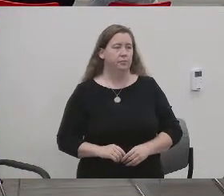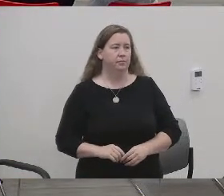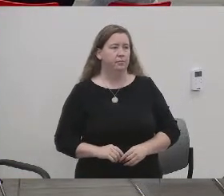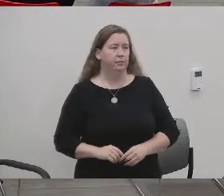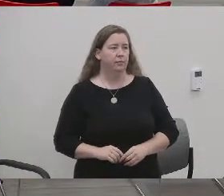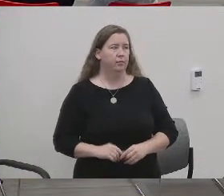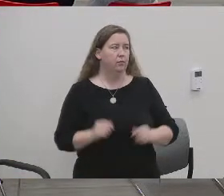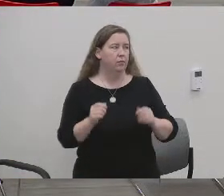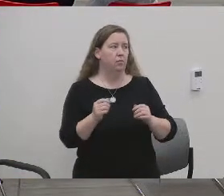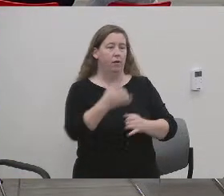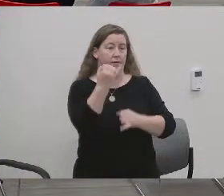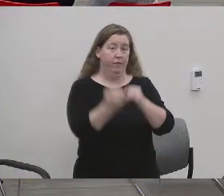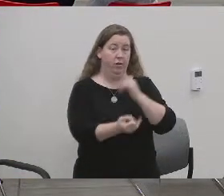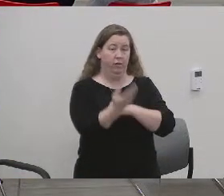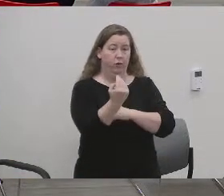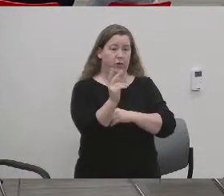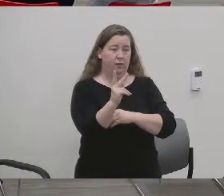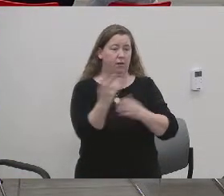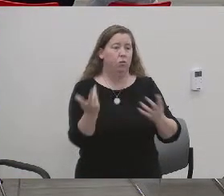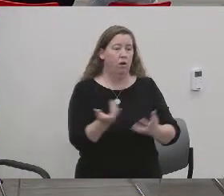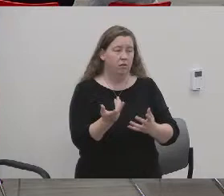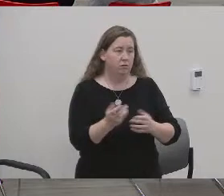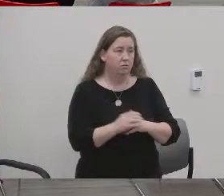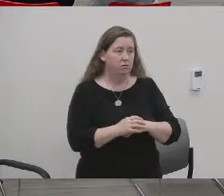So what's our final on 14K?